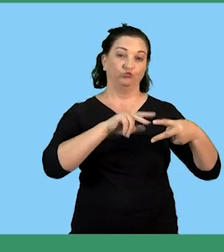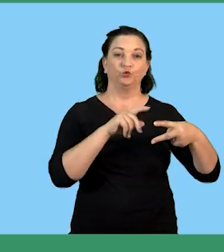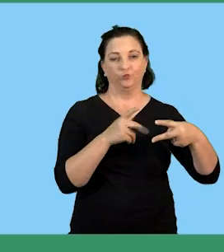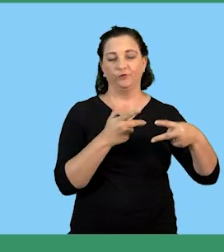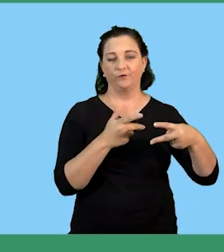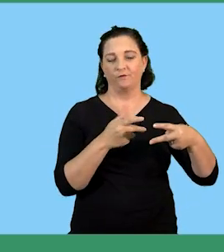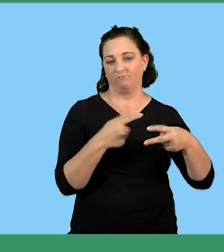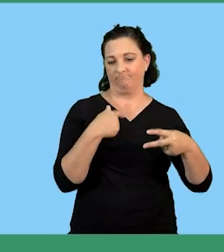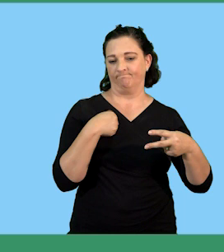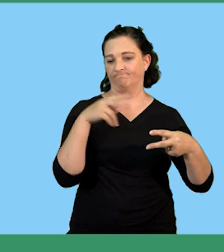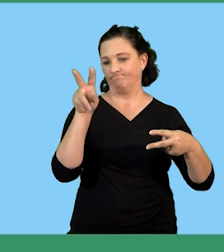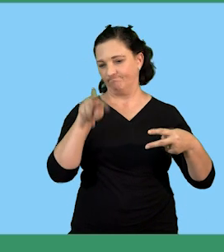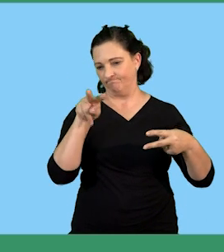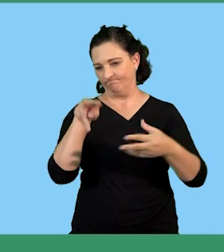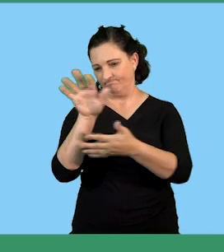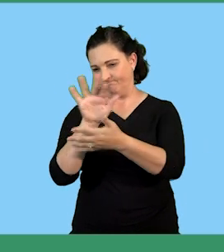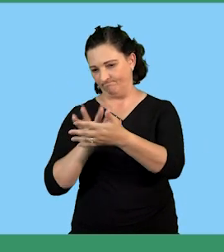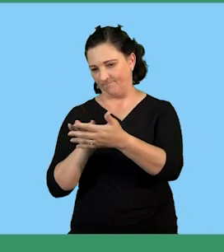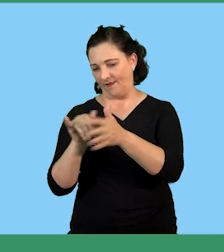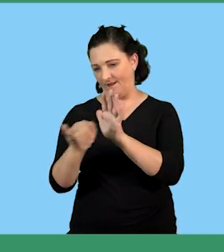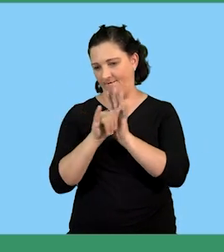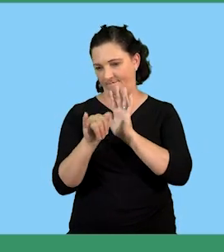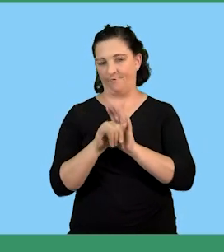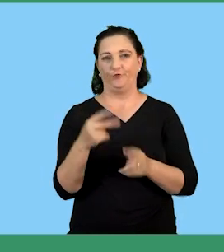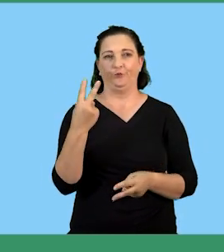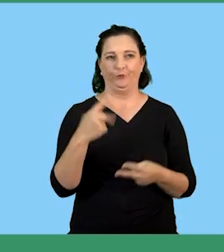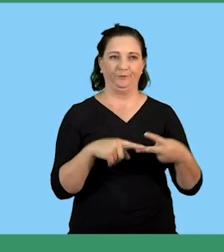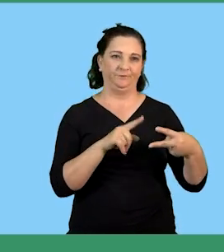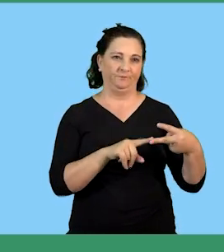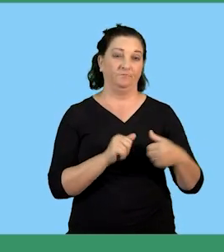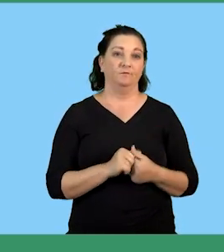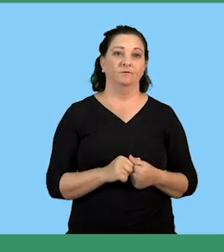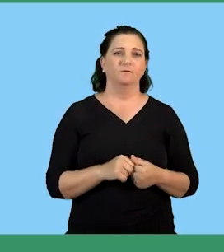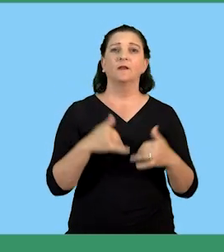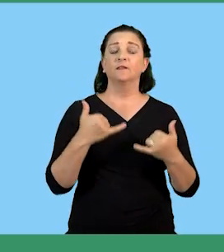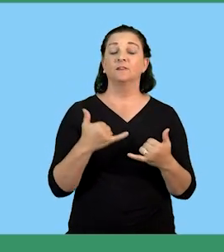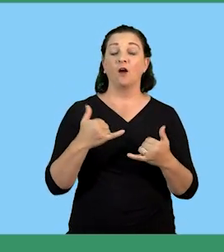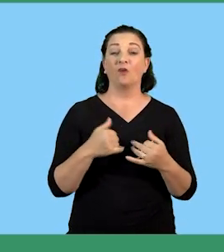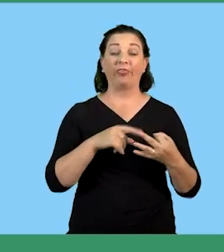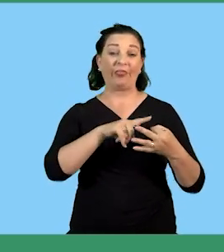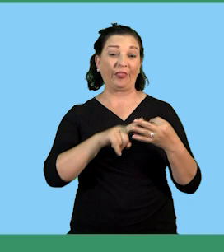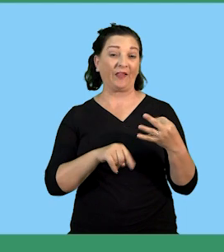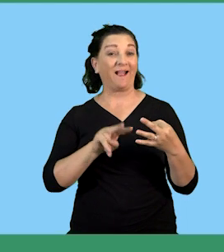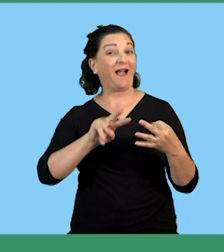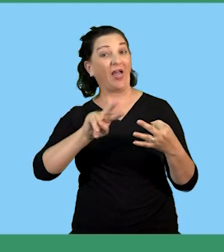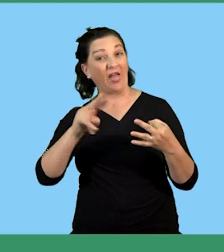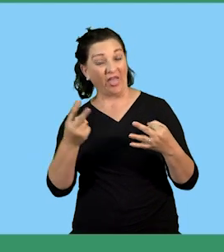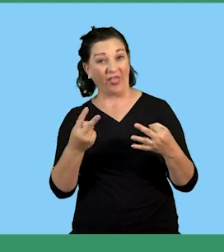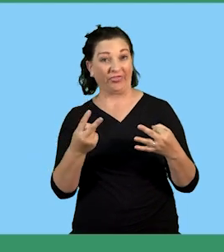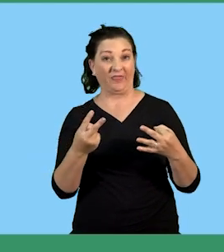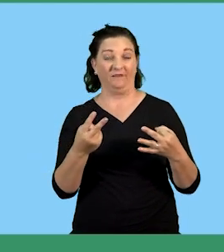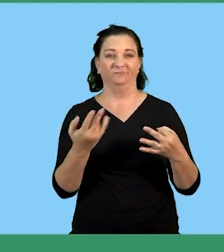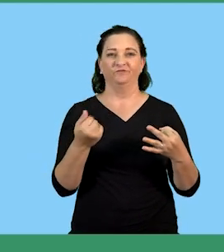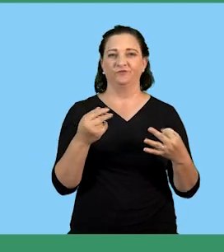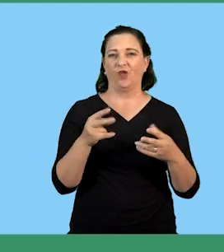visual aids that we've identified from the scenario. Right, the next question says discuss any other three visual aids. What